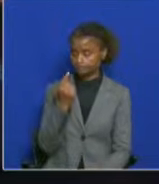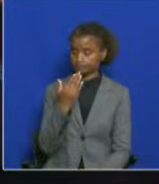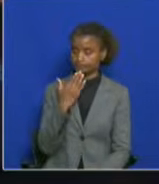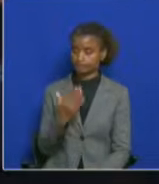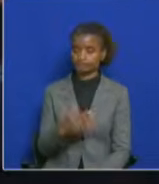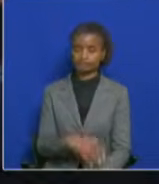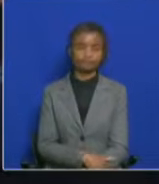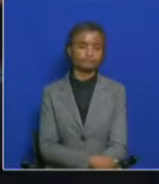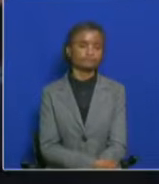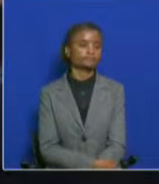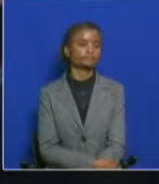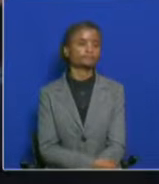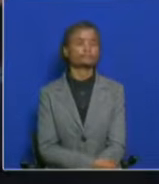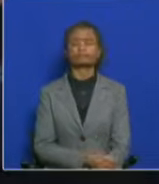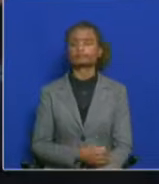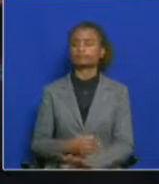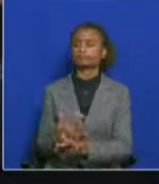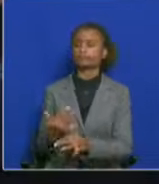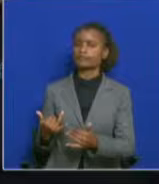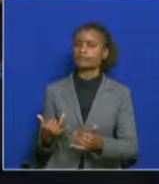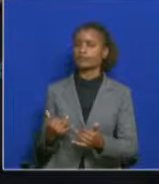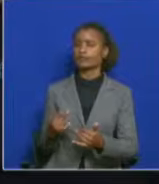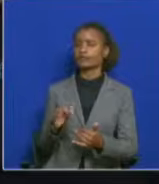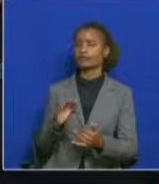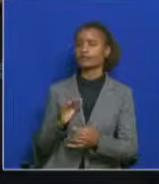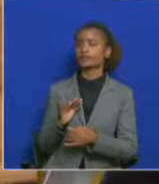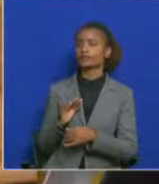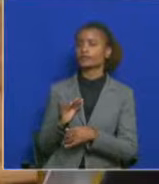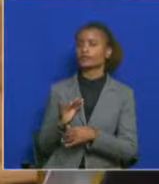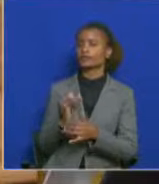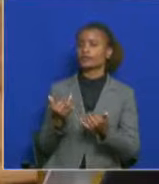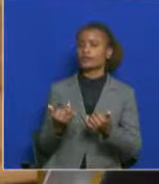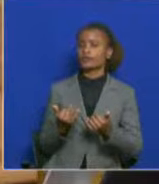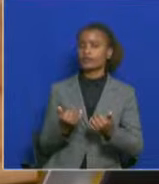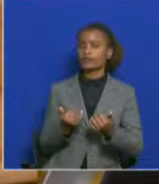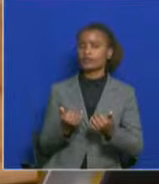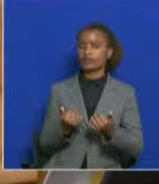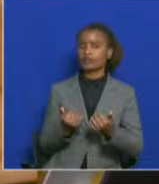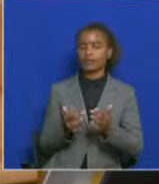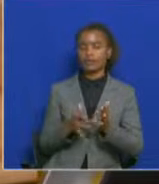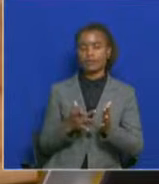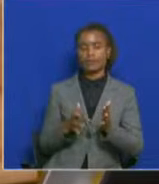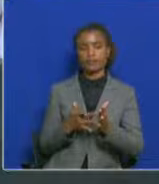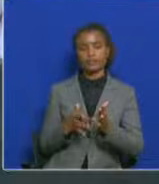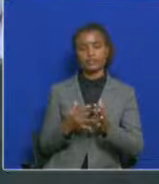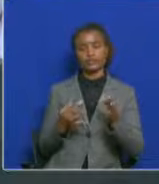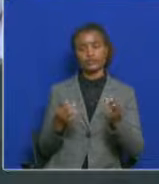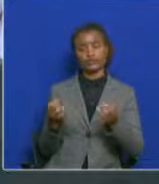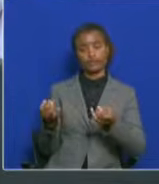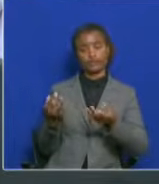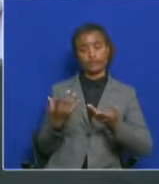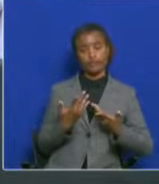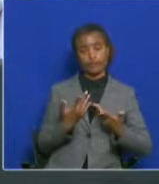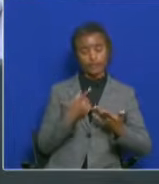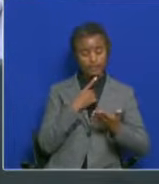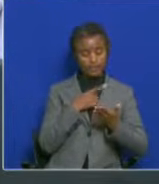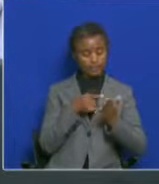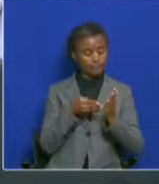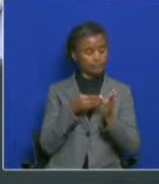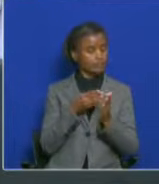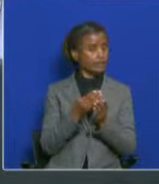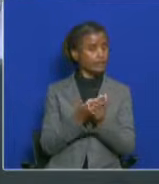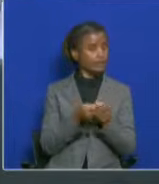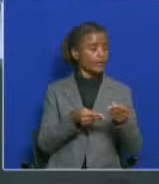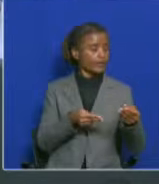Hasim, what are we going to do with all the pages that you've referred us to that are not in our files? Should